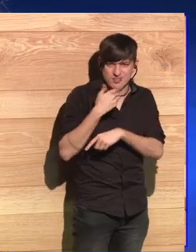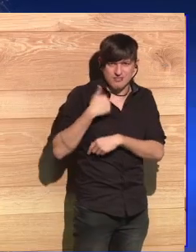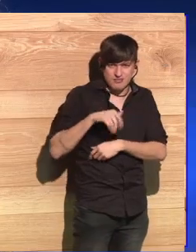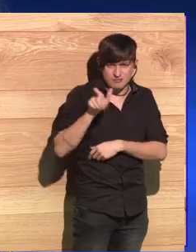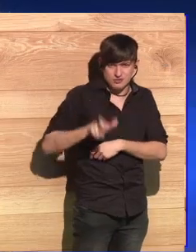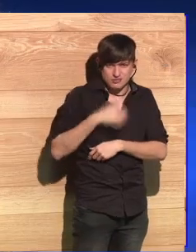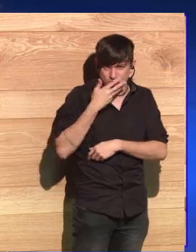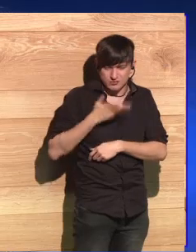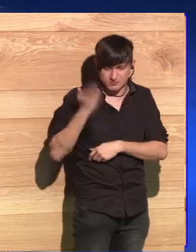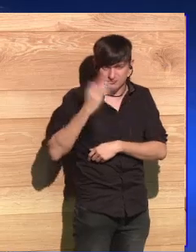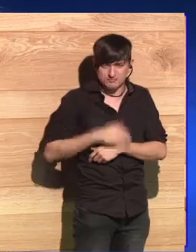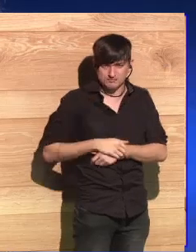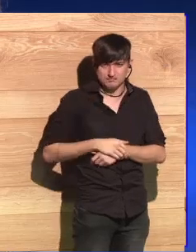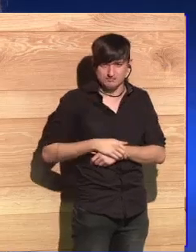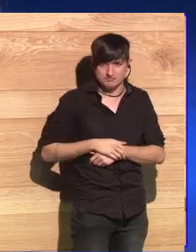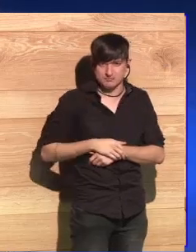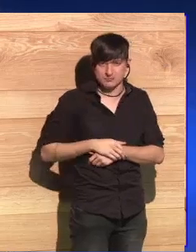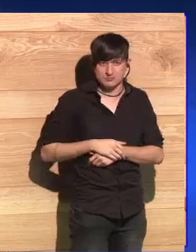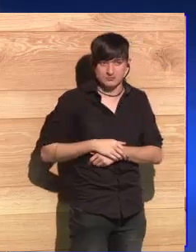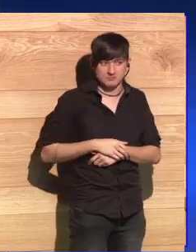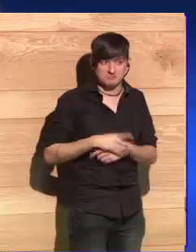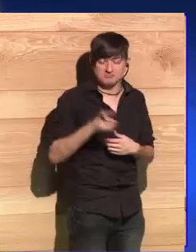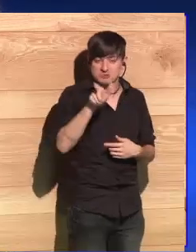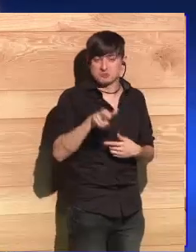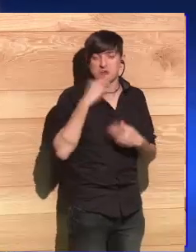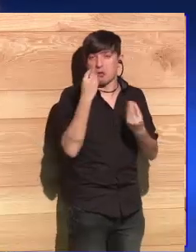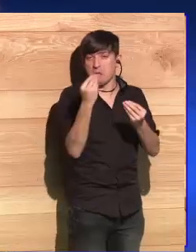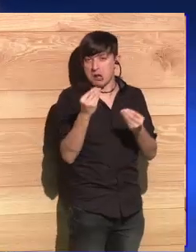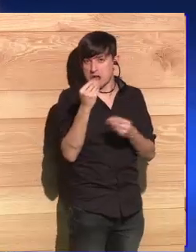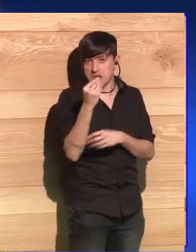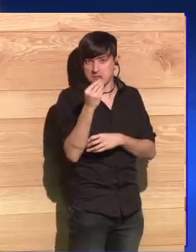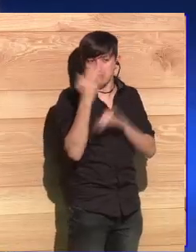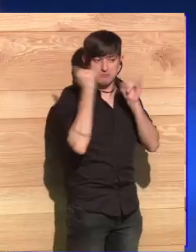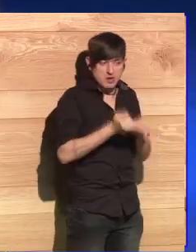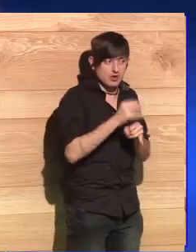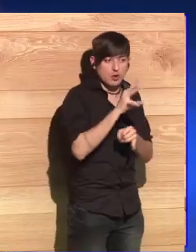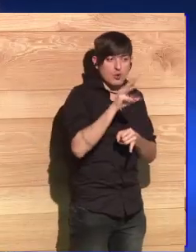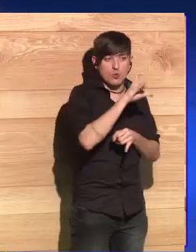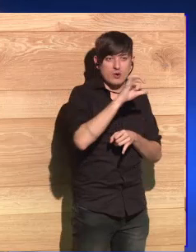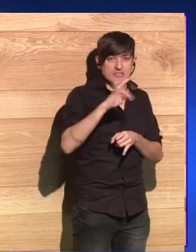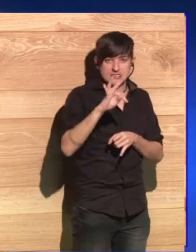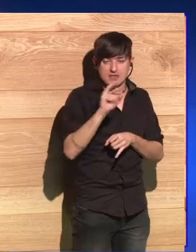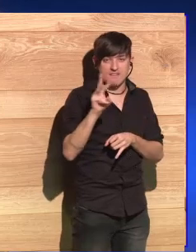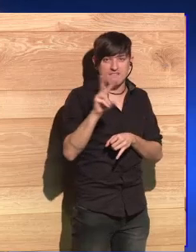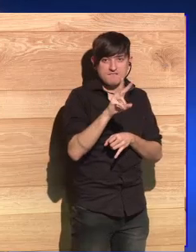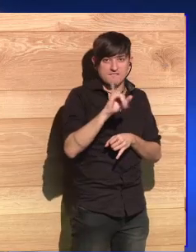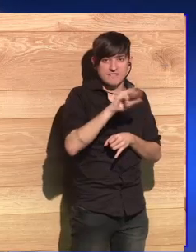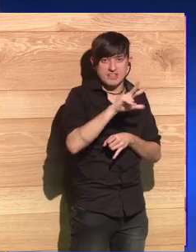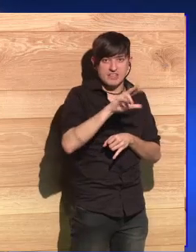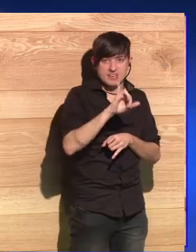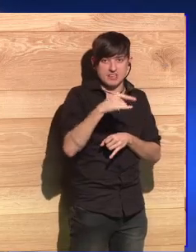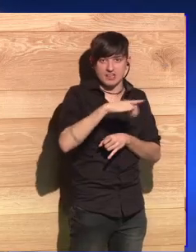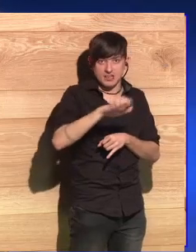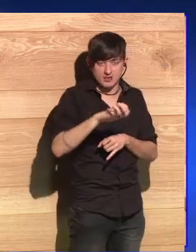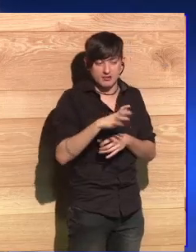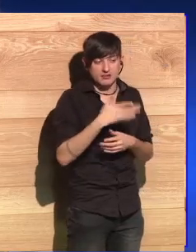the West Village, and the kid happened to be from Puerto Rico. And the Italians in the West Village didn't like anyone who wasn't